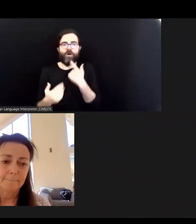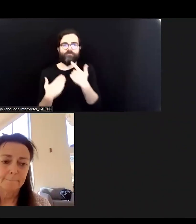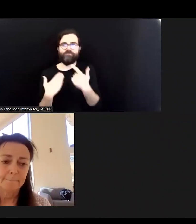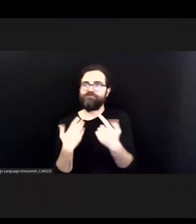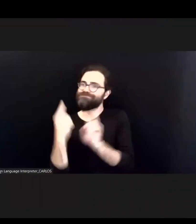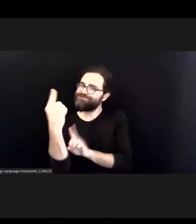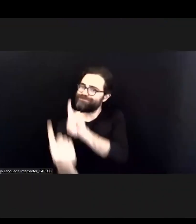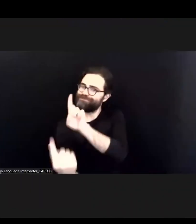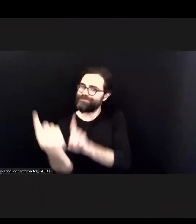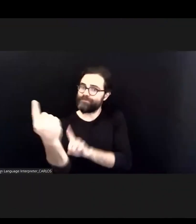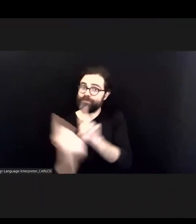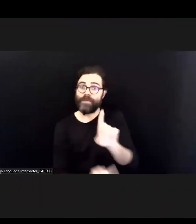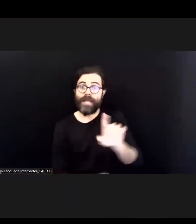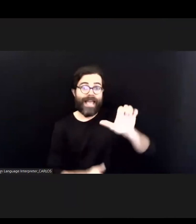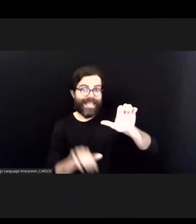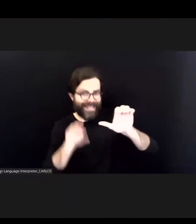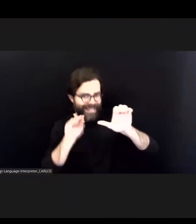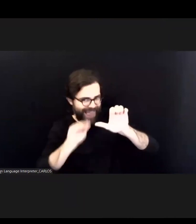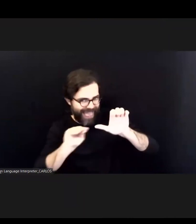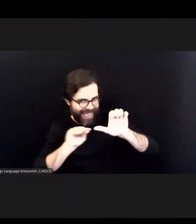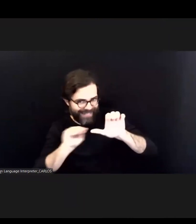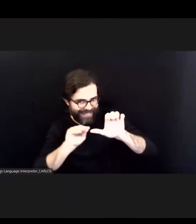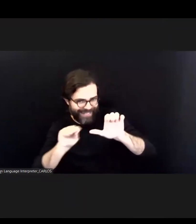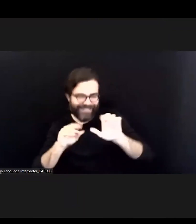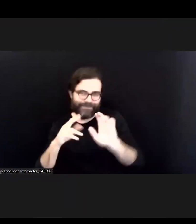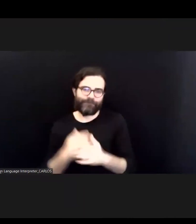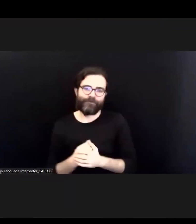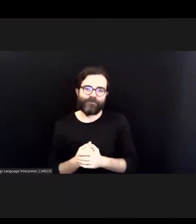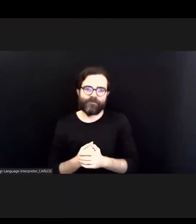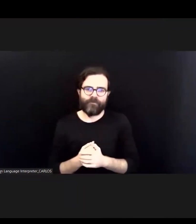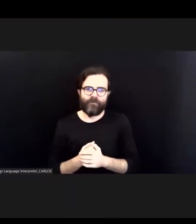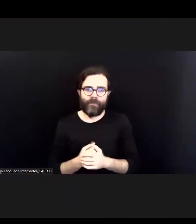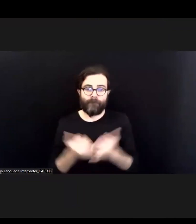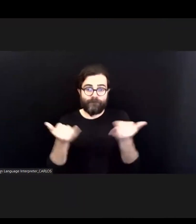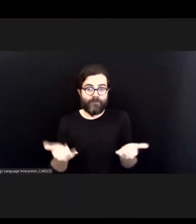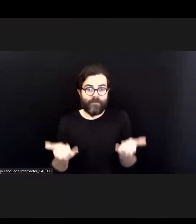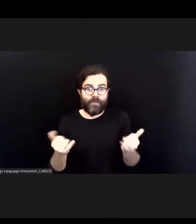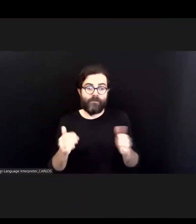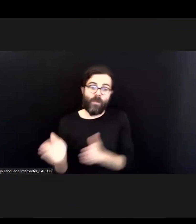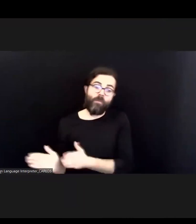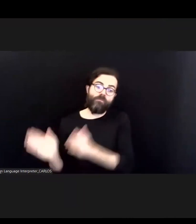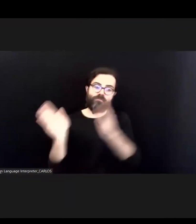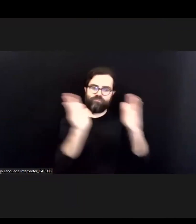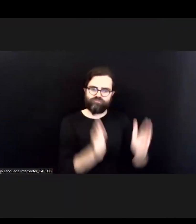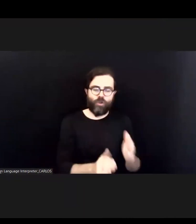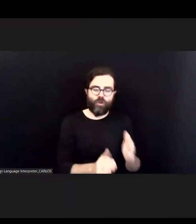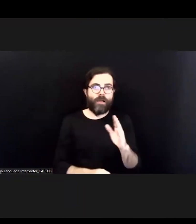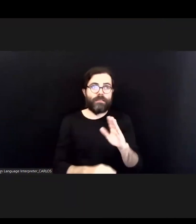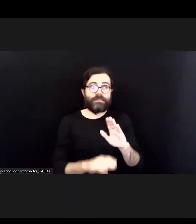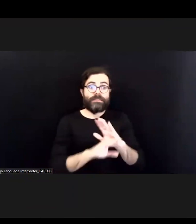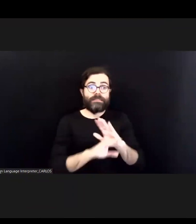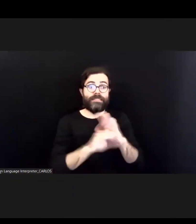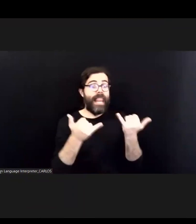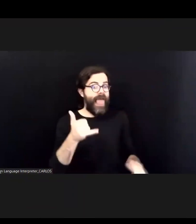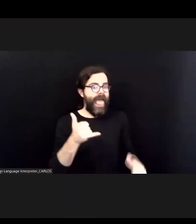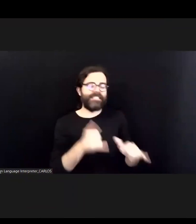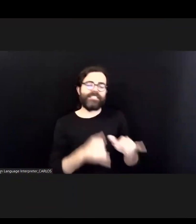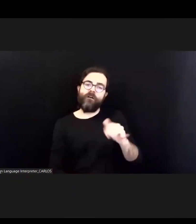where accessibility is not only a specialist competence, but hopefully a mainstream competence that